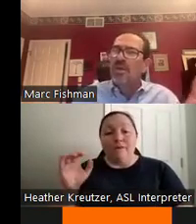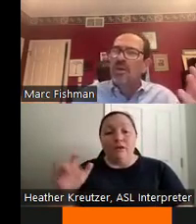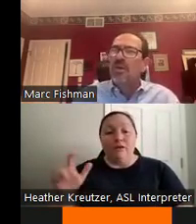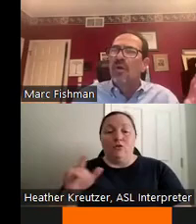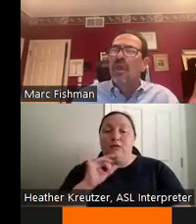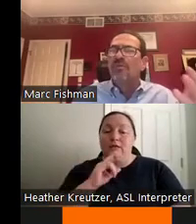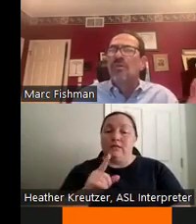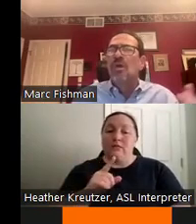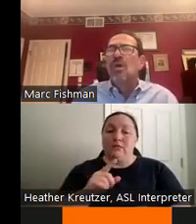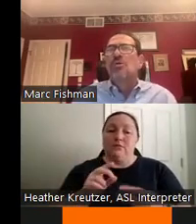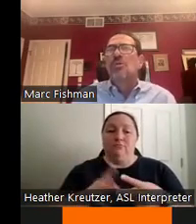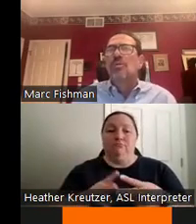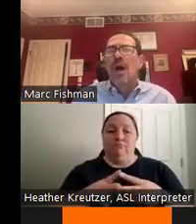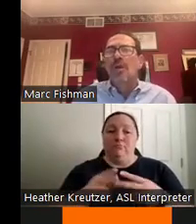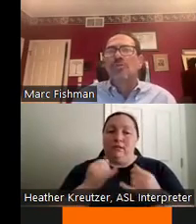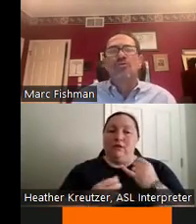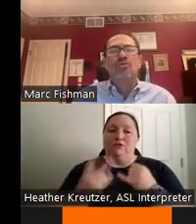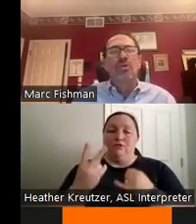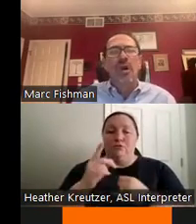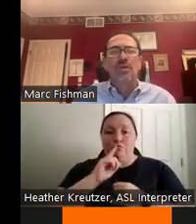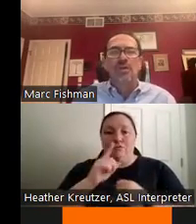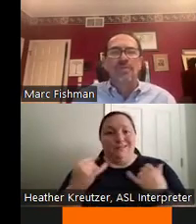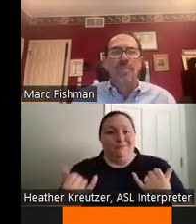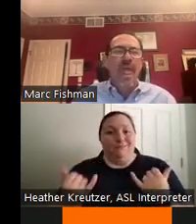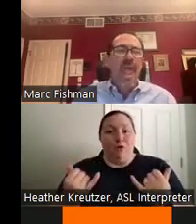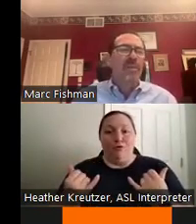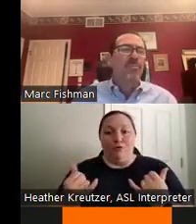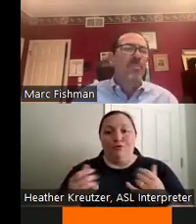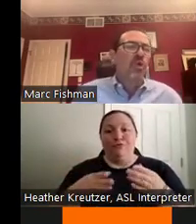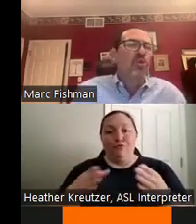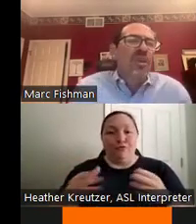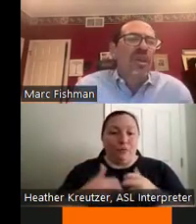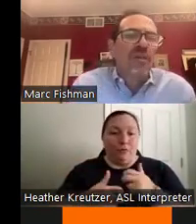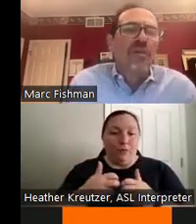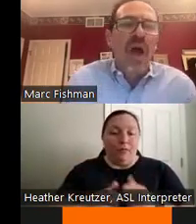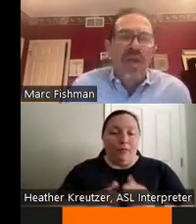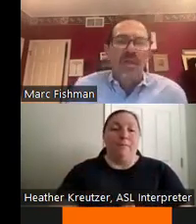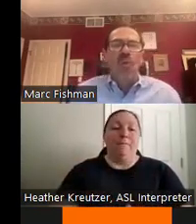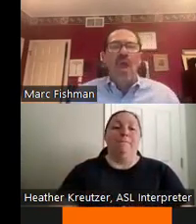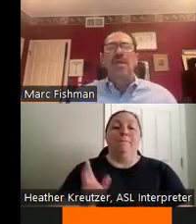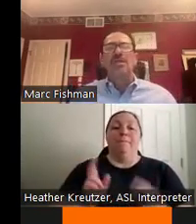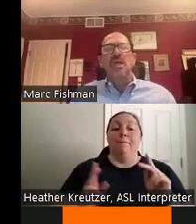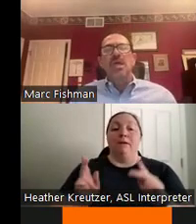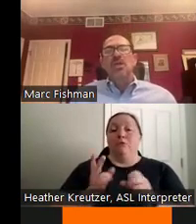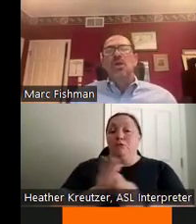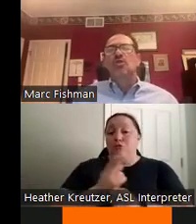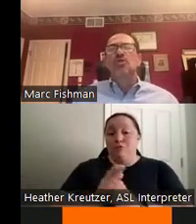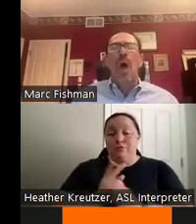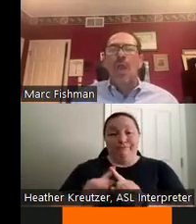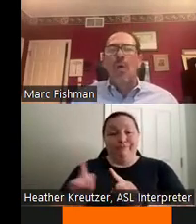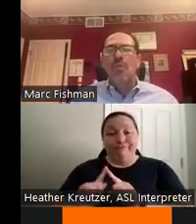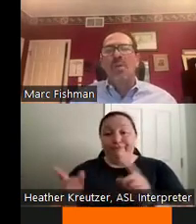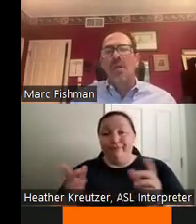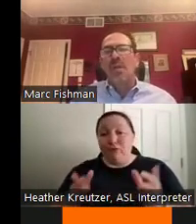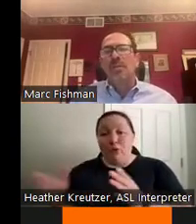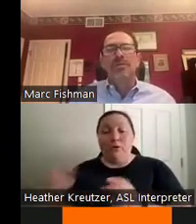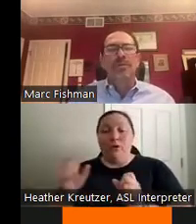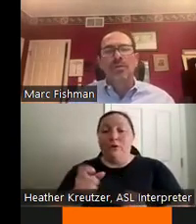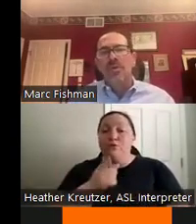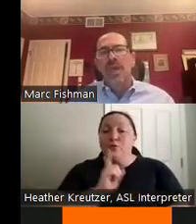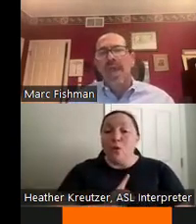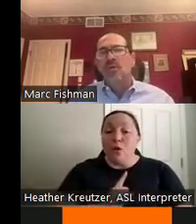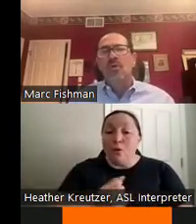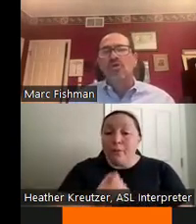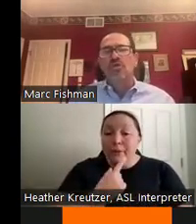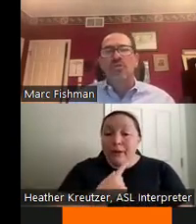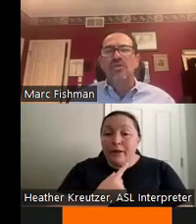being particularly relevant to the modern street crisis. And people use it in a variety of ways. You can swallow the pills,